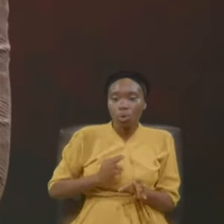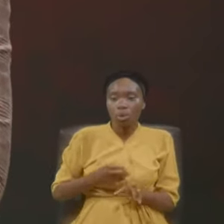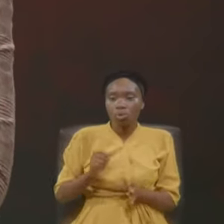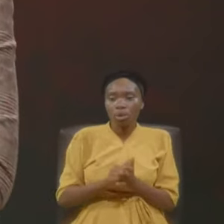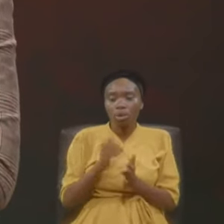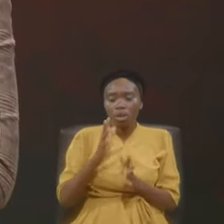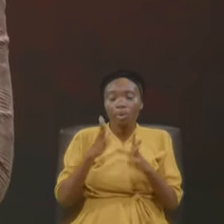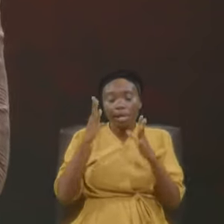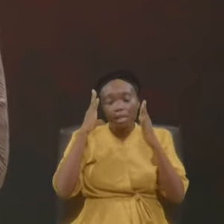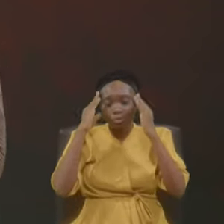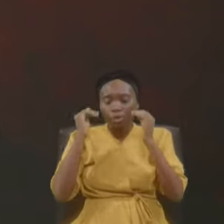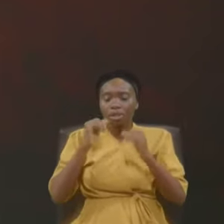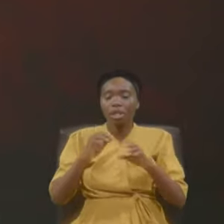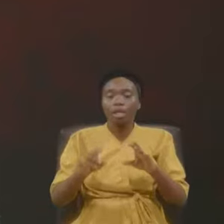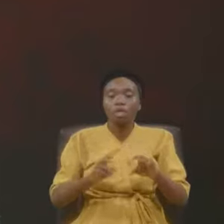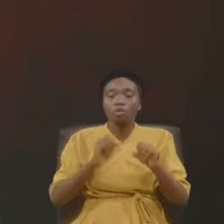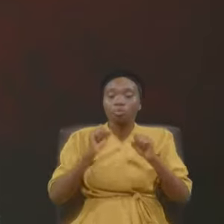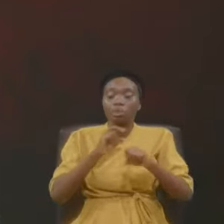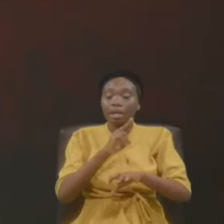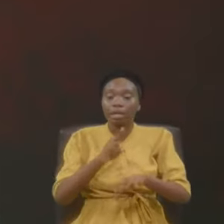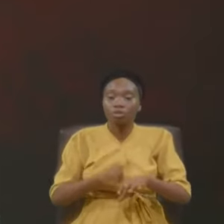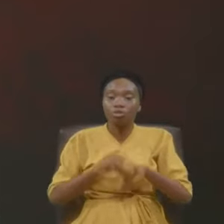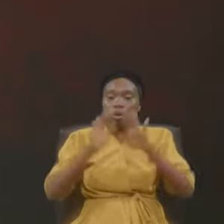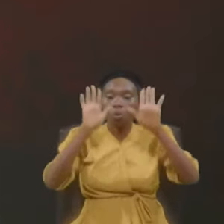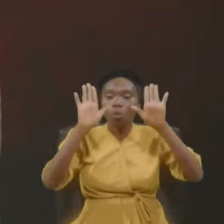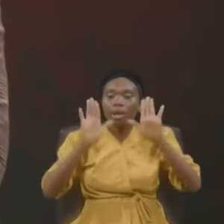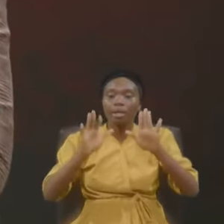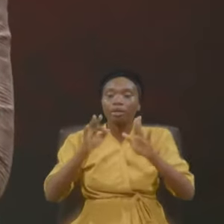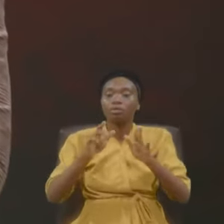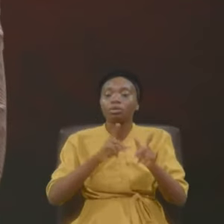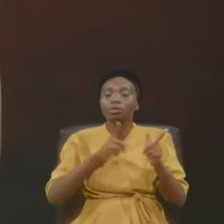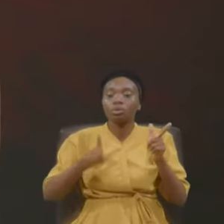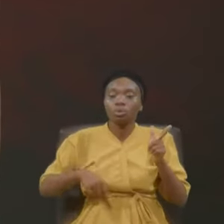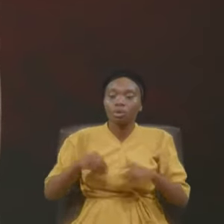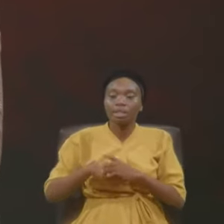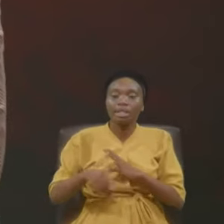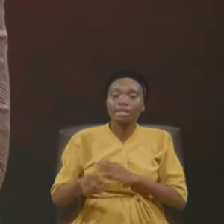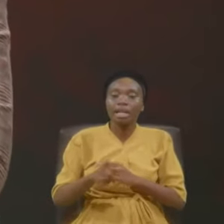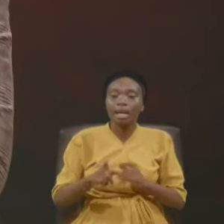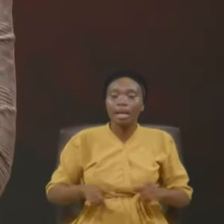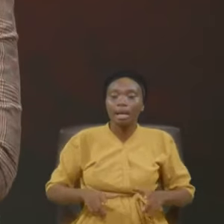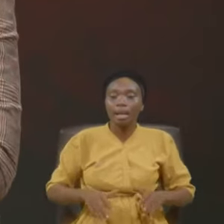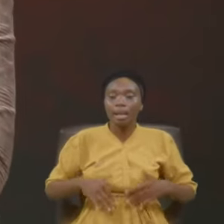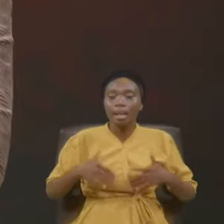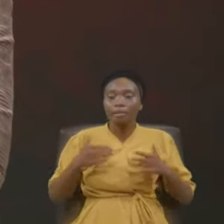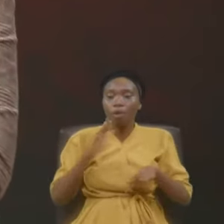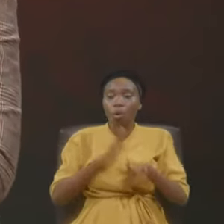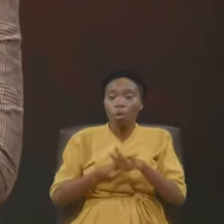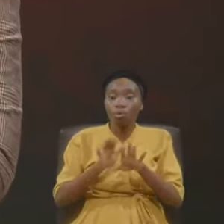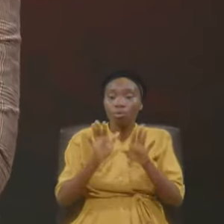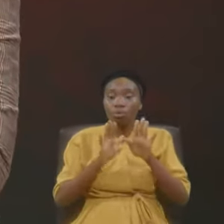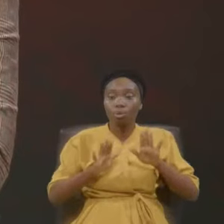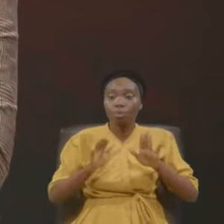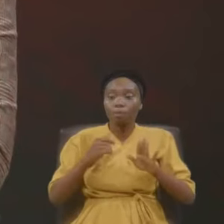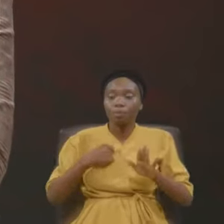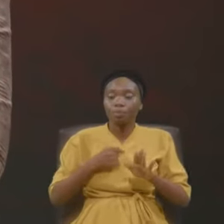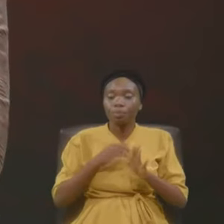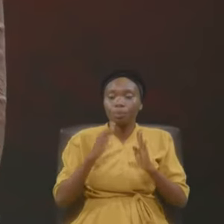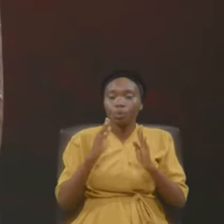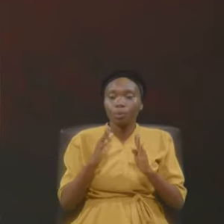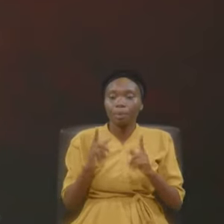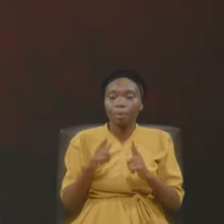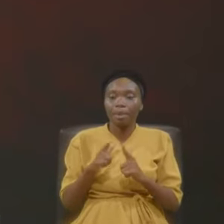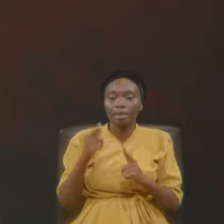will experience the supernatural wonder of the Lord in their life. And on Sundays, we meet for our